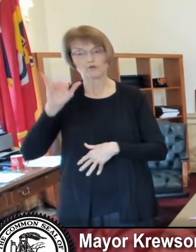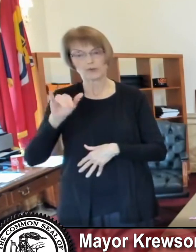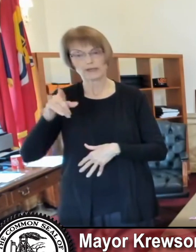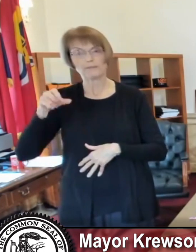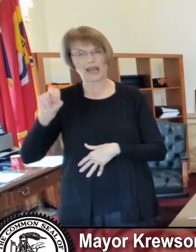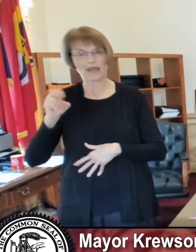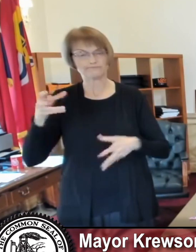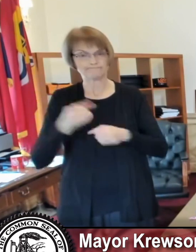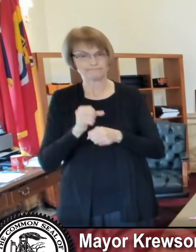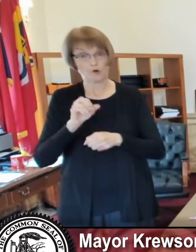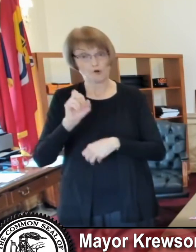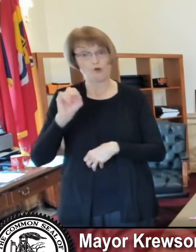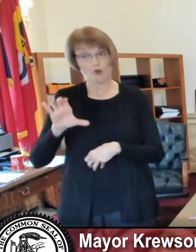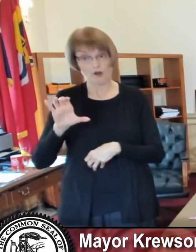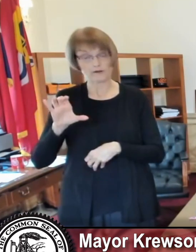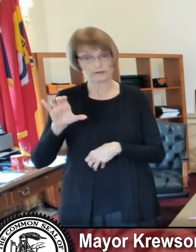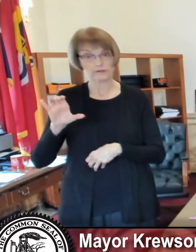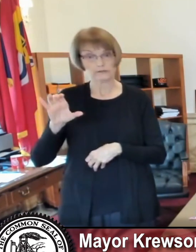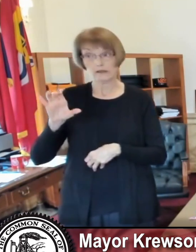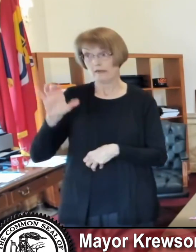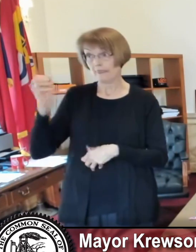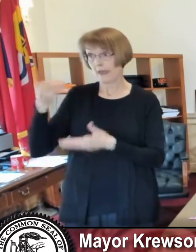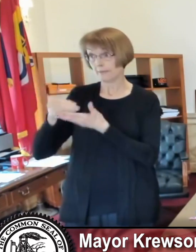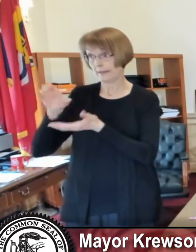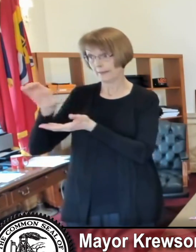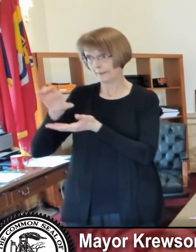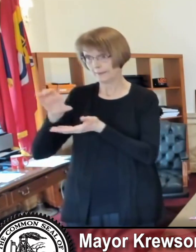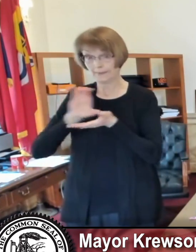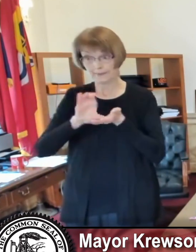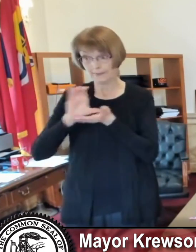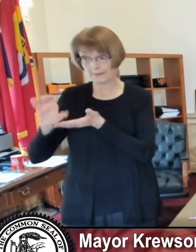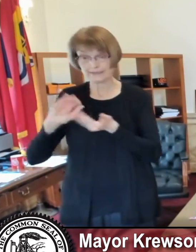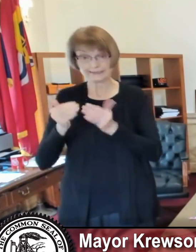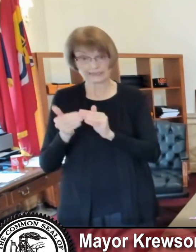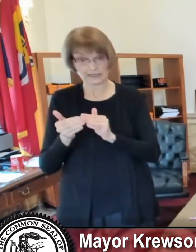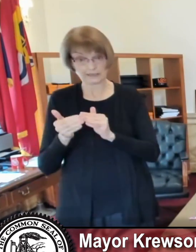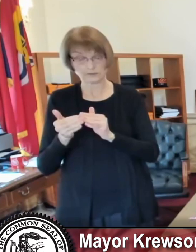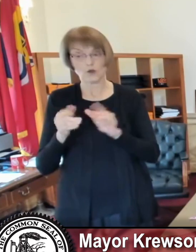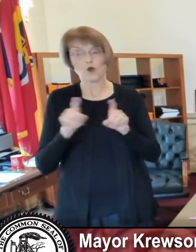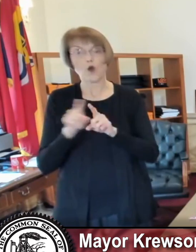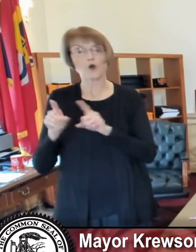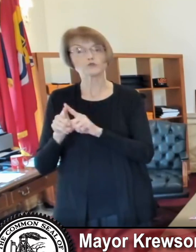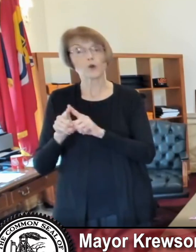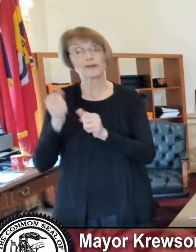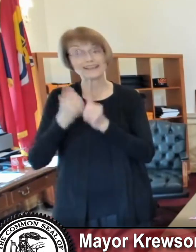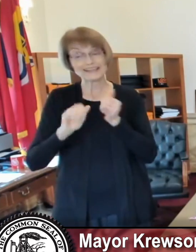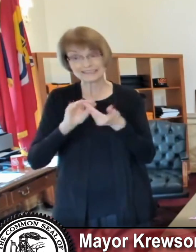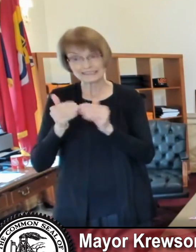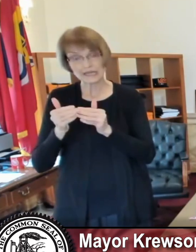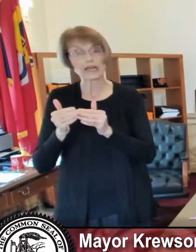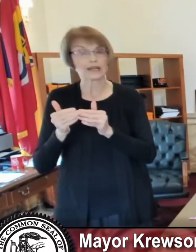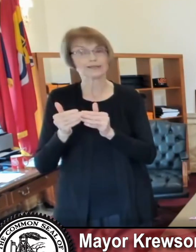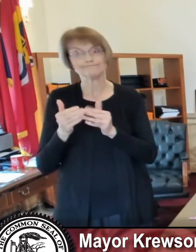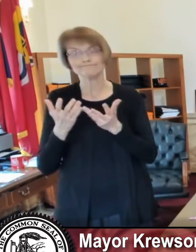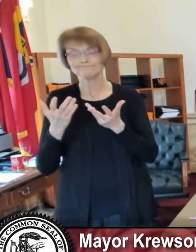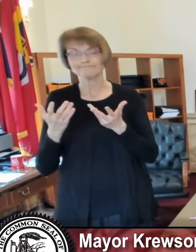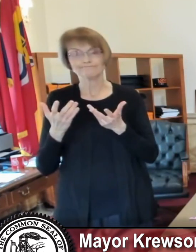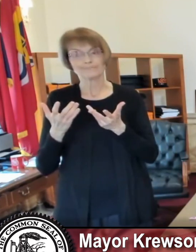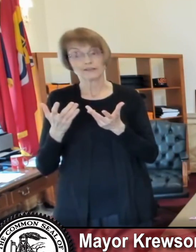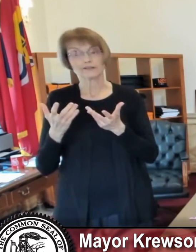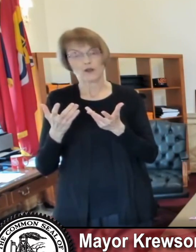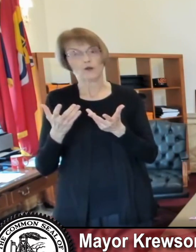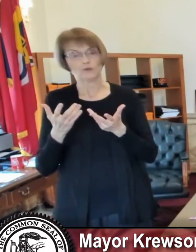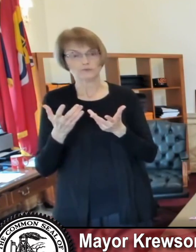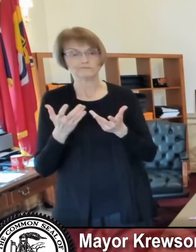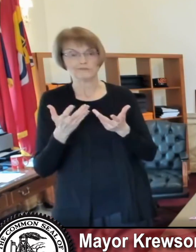which is giving money to cities. Cities are also, through this funding, able to replace some of the revenue that we